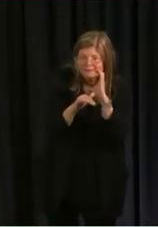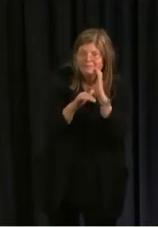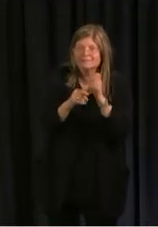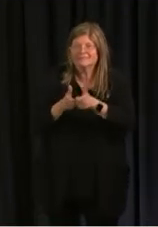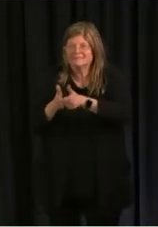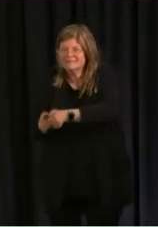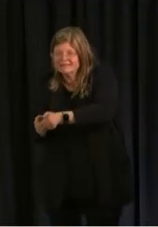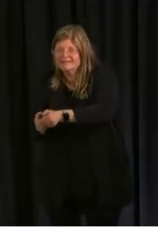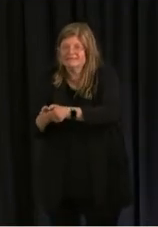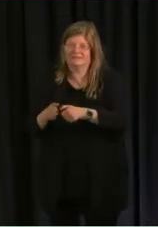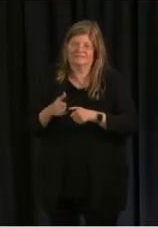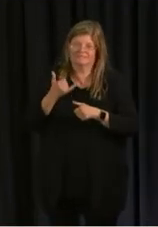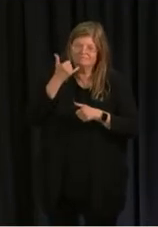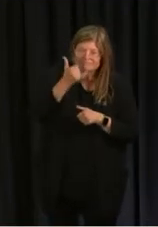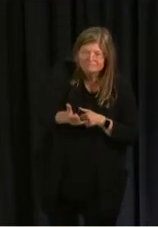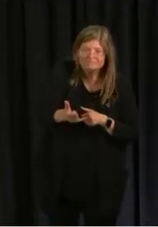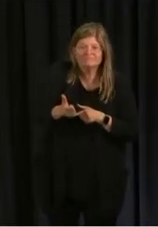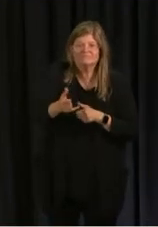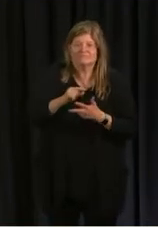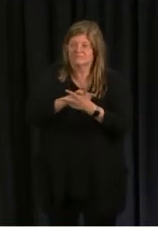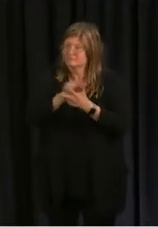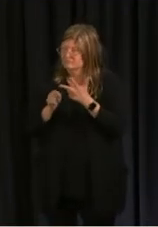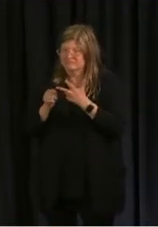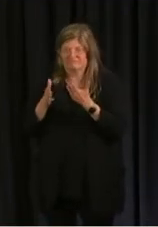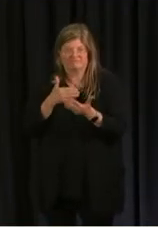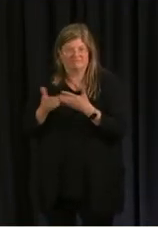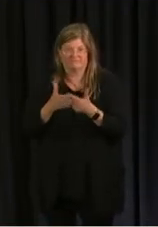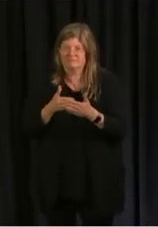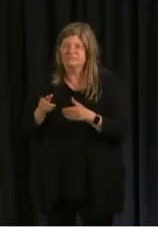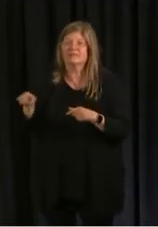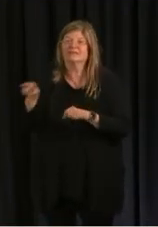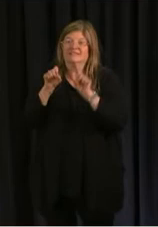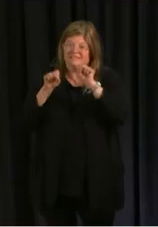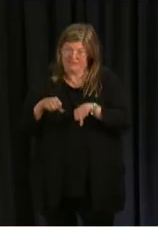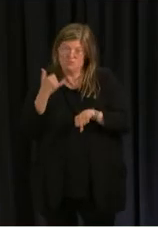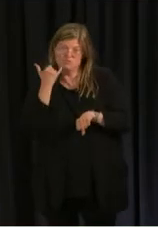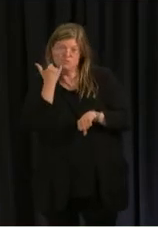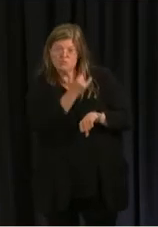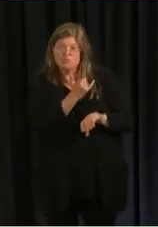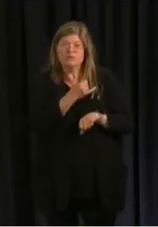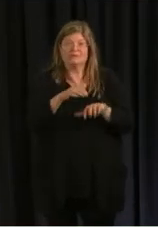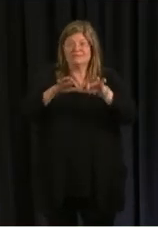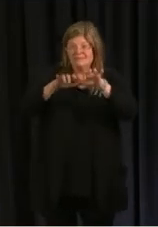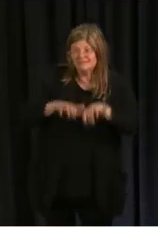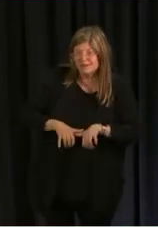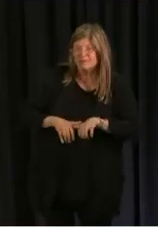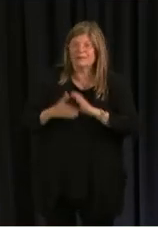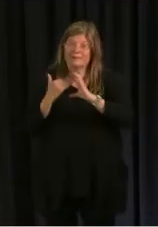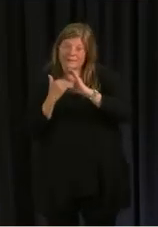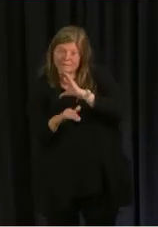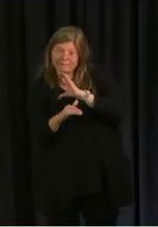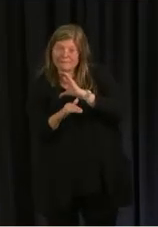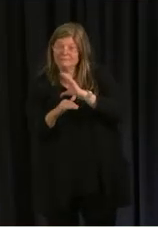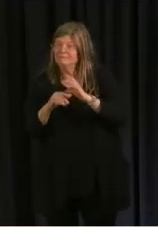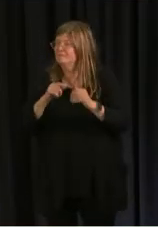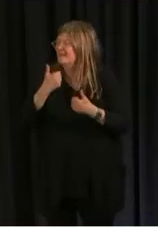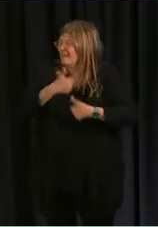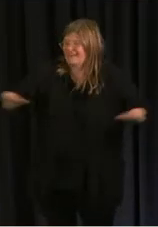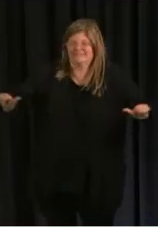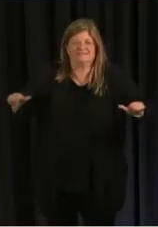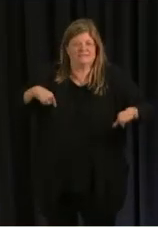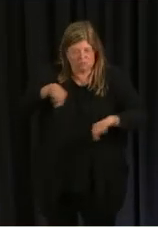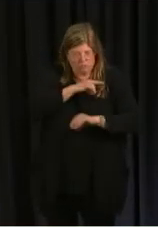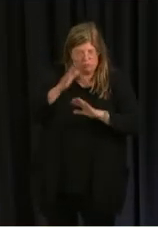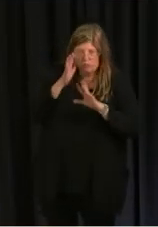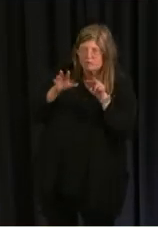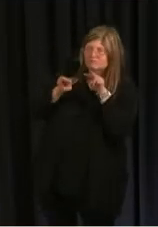call in to pre-register as well. And especially those seniors, if you know seniors who live in wards